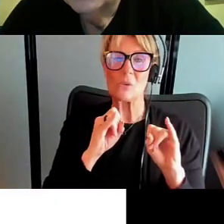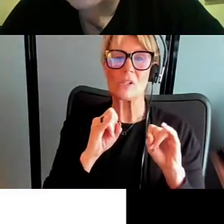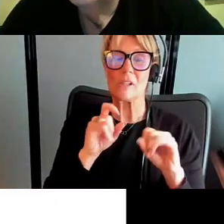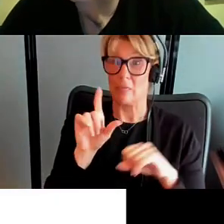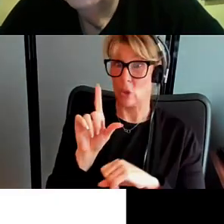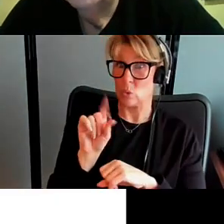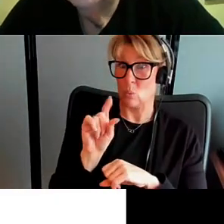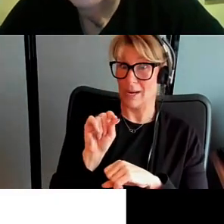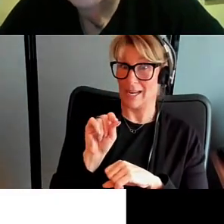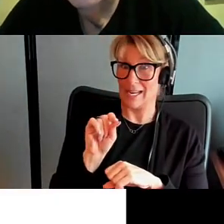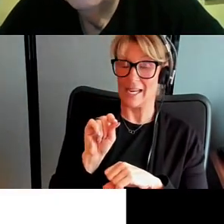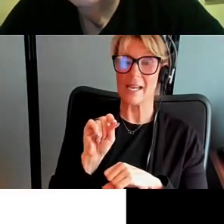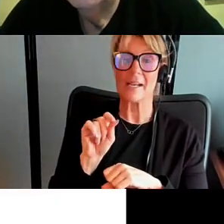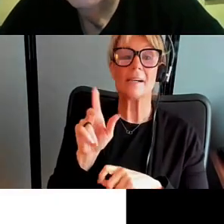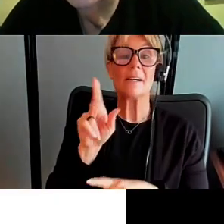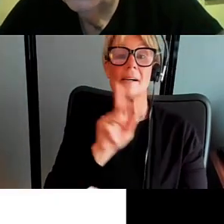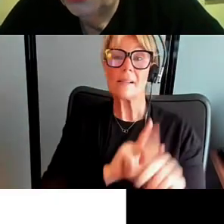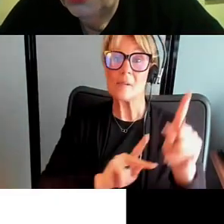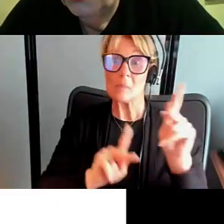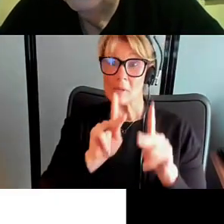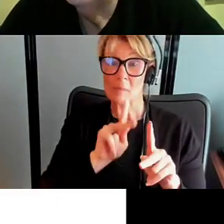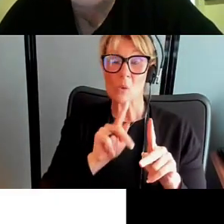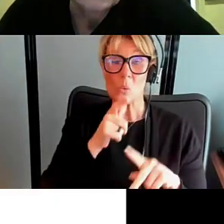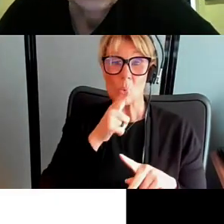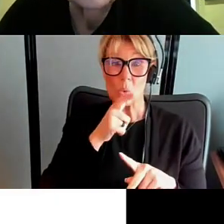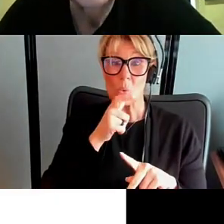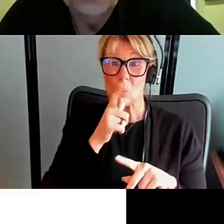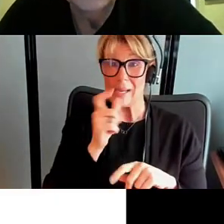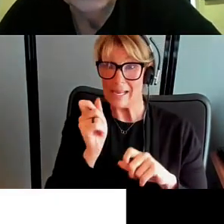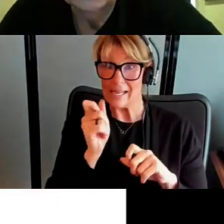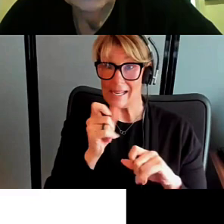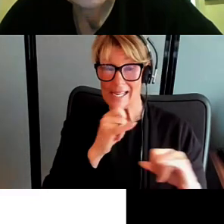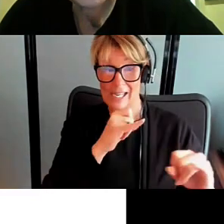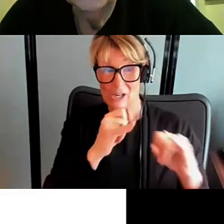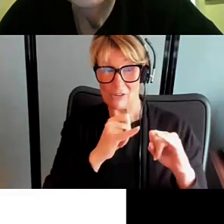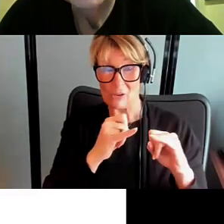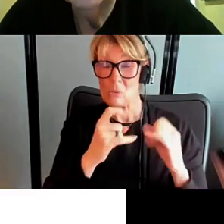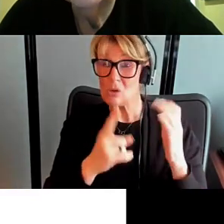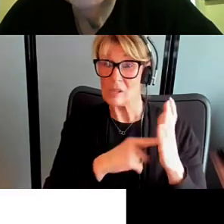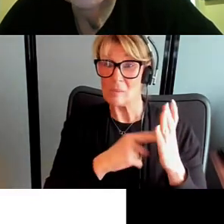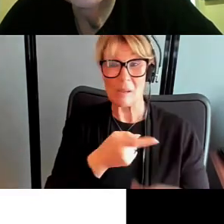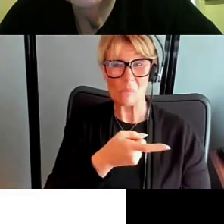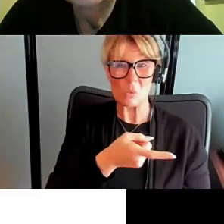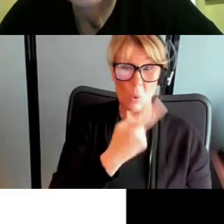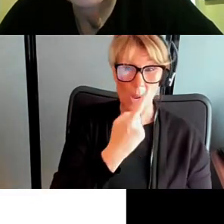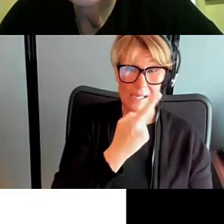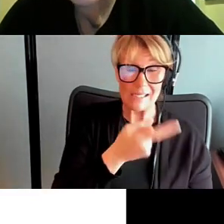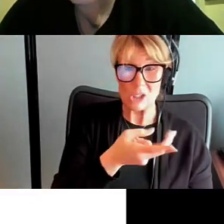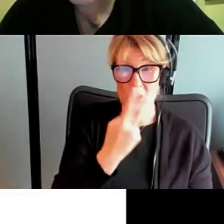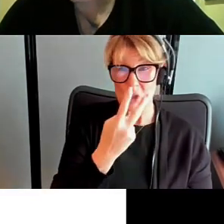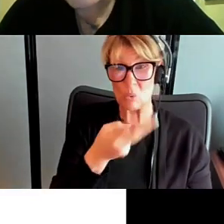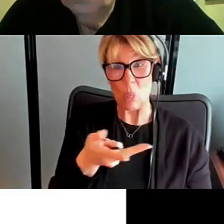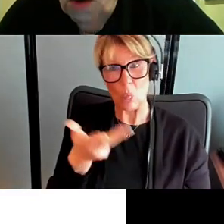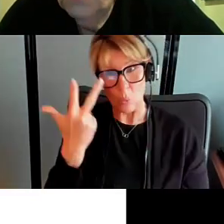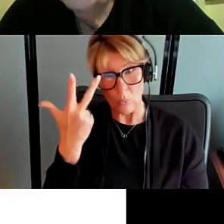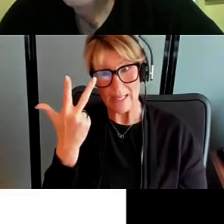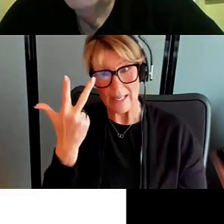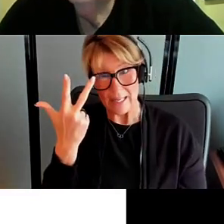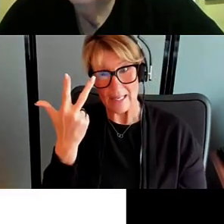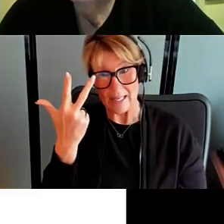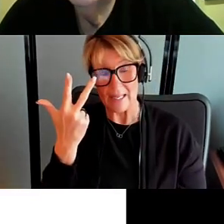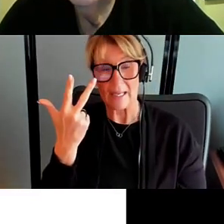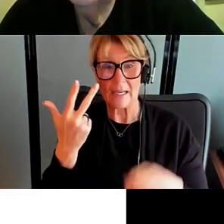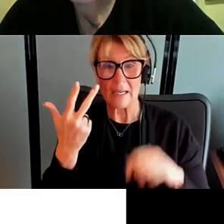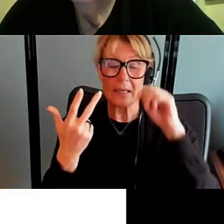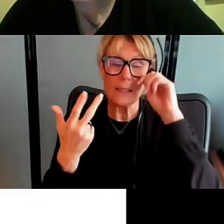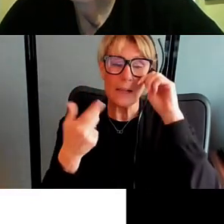podcasts, the people that we did two and sometimes three. Three was quite challenging, but they all